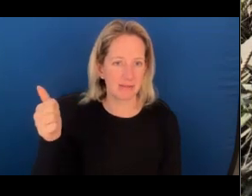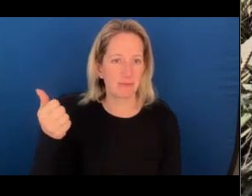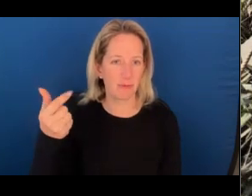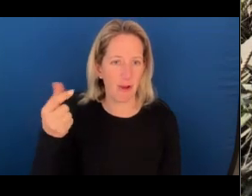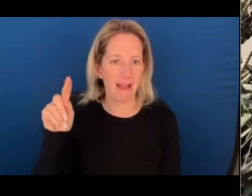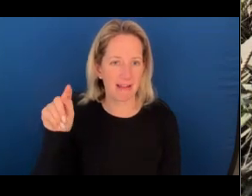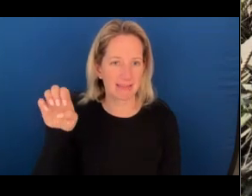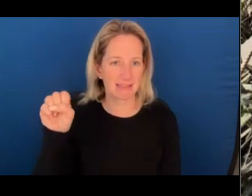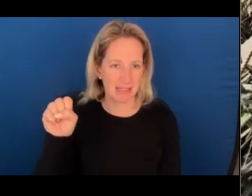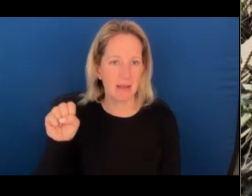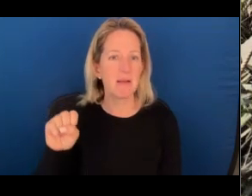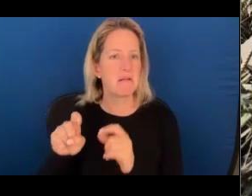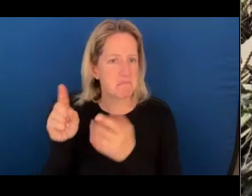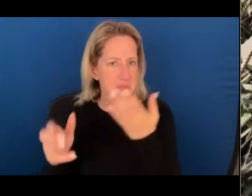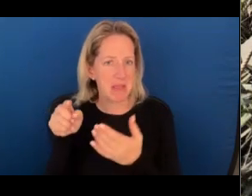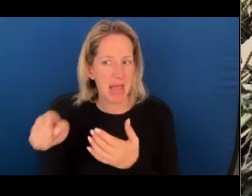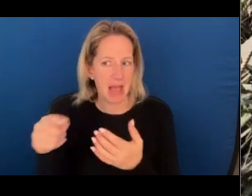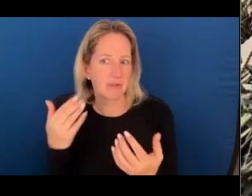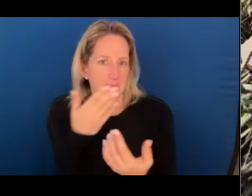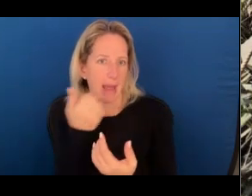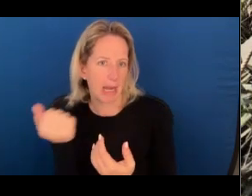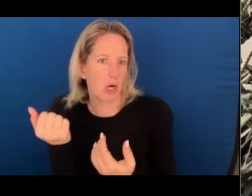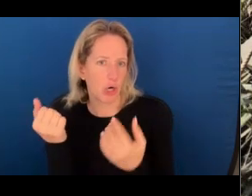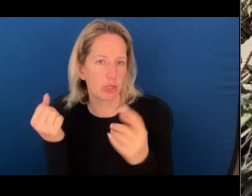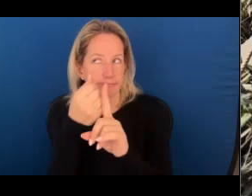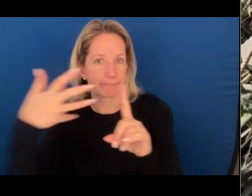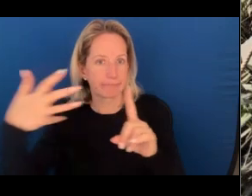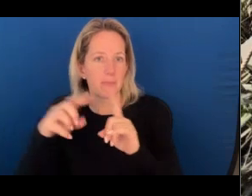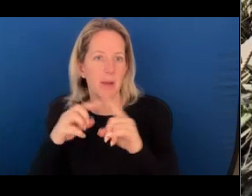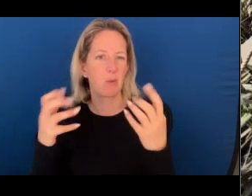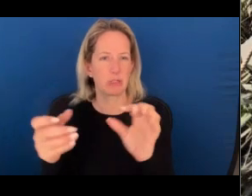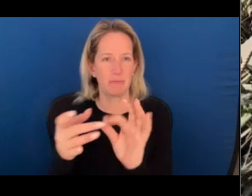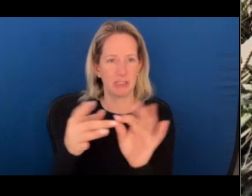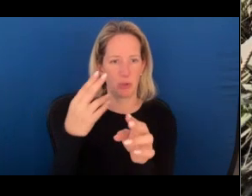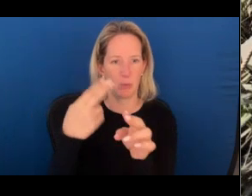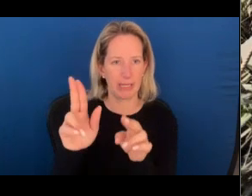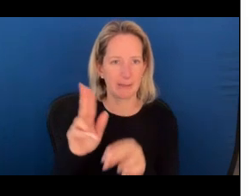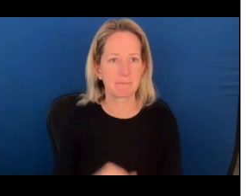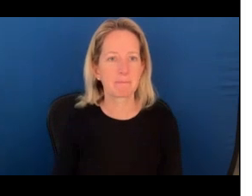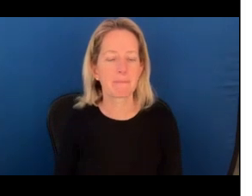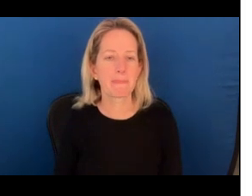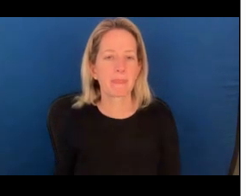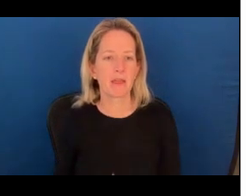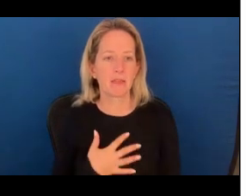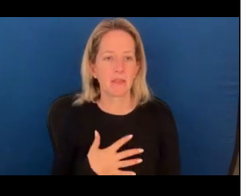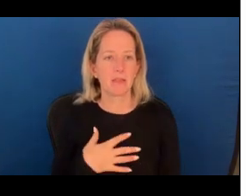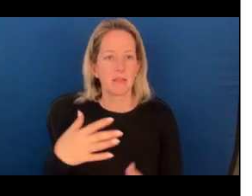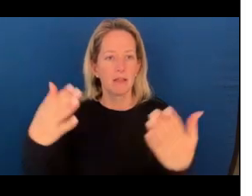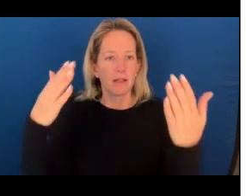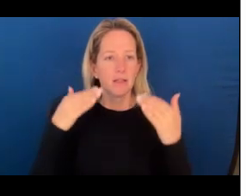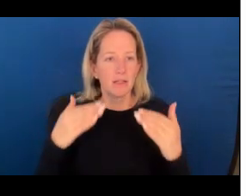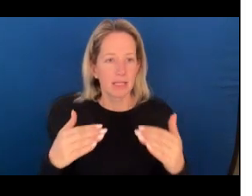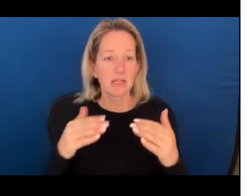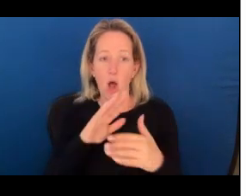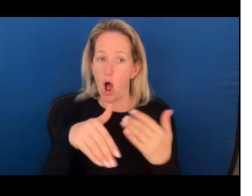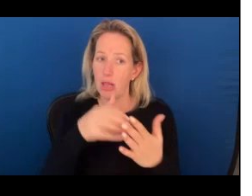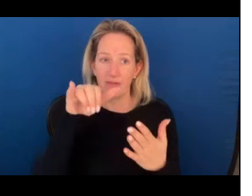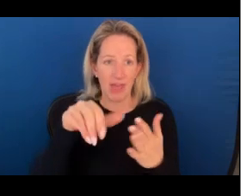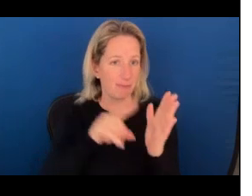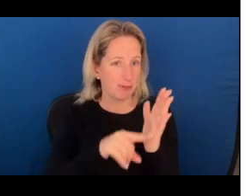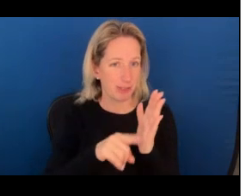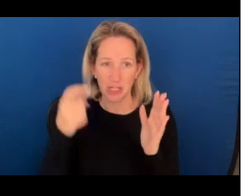some of this stuff, but I wanted to at least bring it up very quickly. So next. All of that research that I was just talking about,